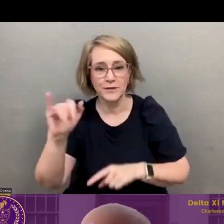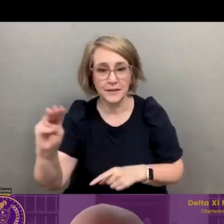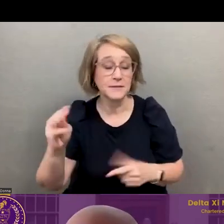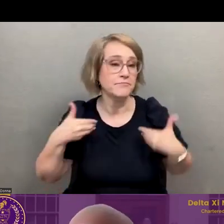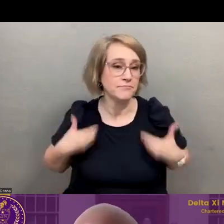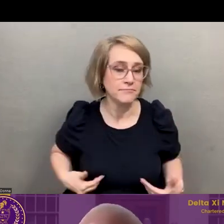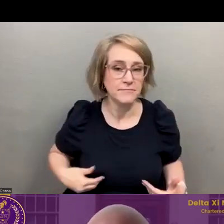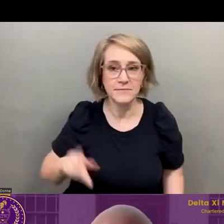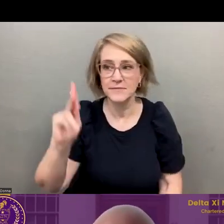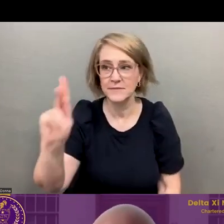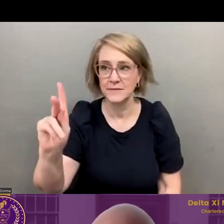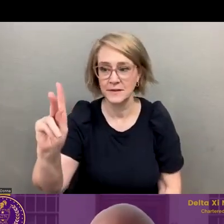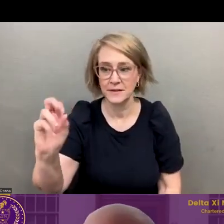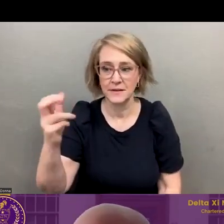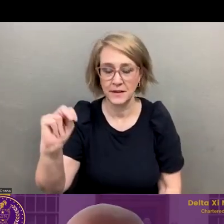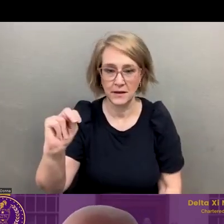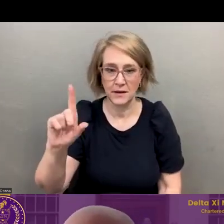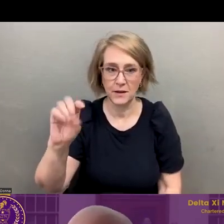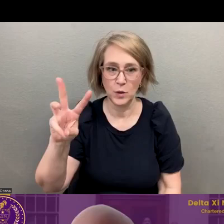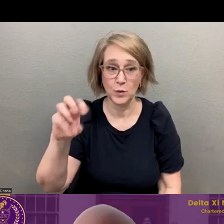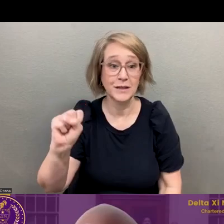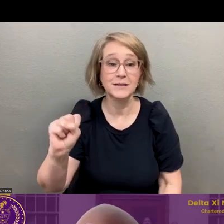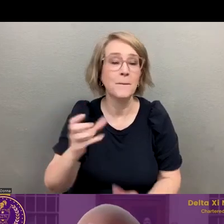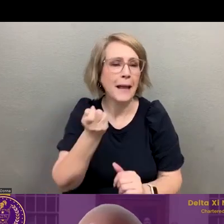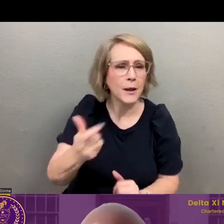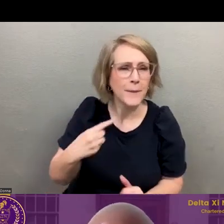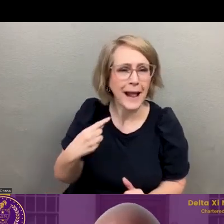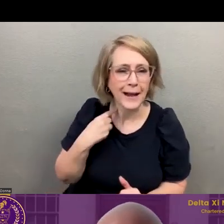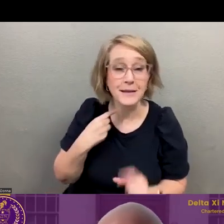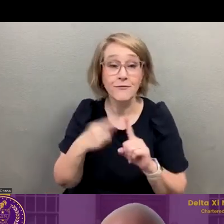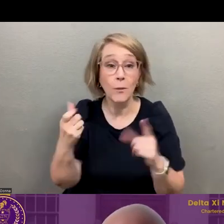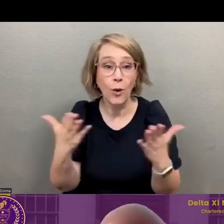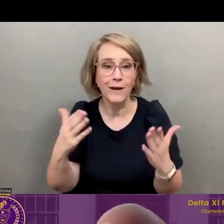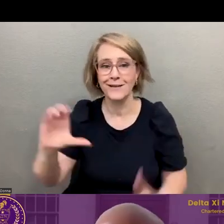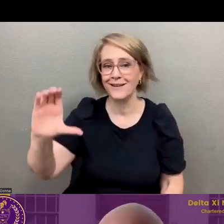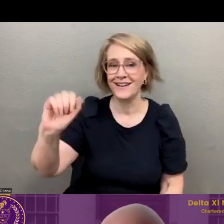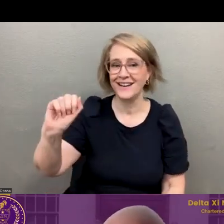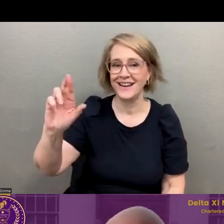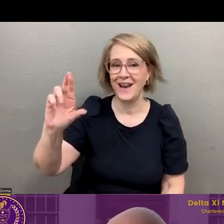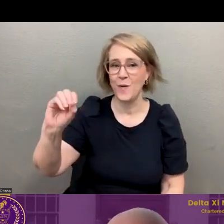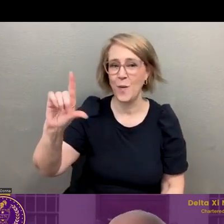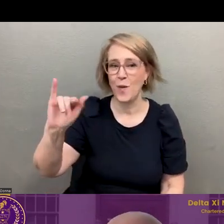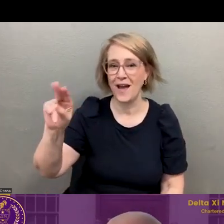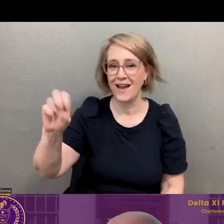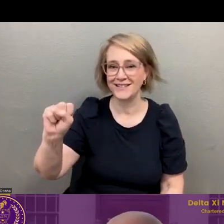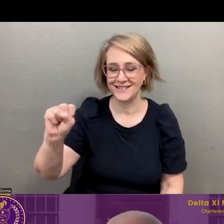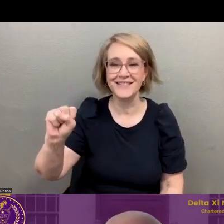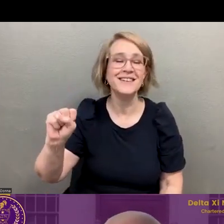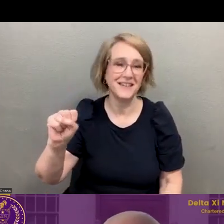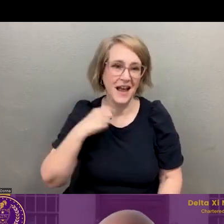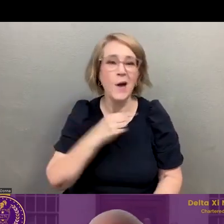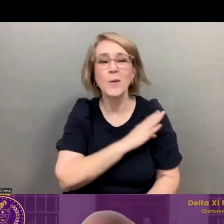Lewis, and I bring you greetings from the Carolinas, where I just previously finished up my term as the board chair